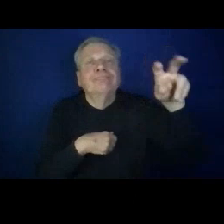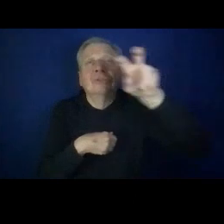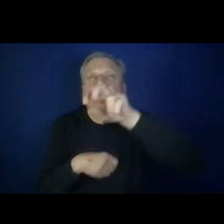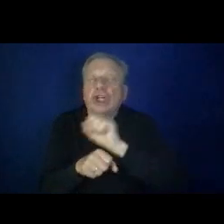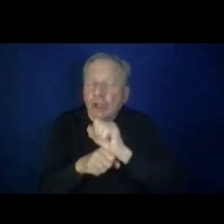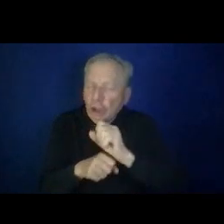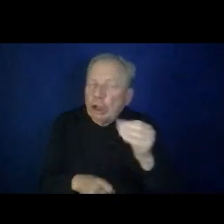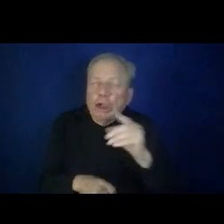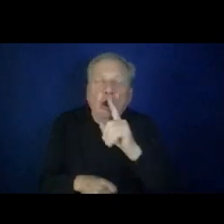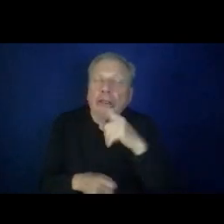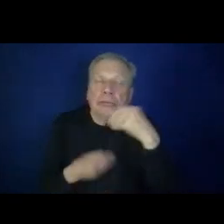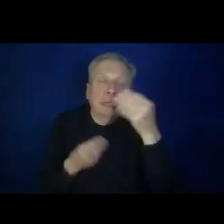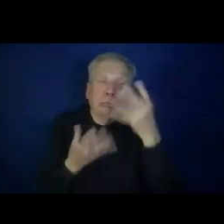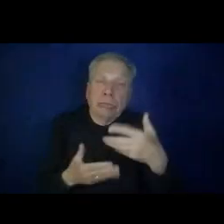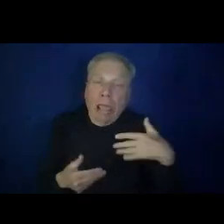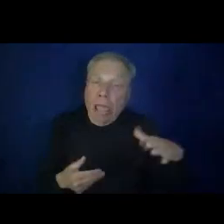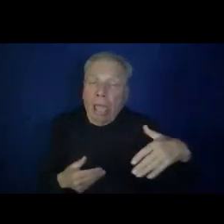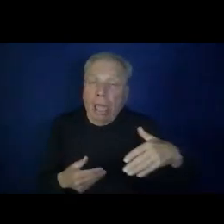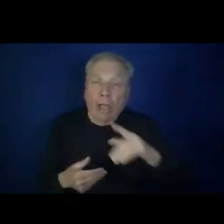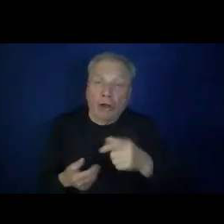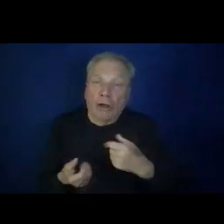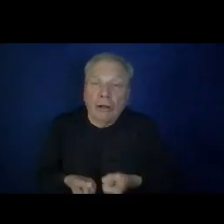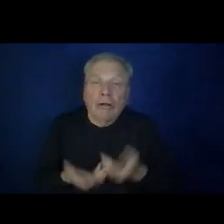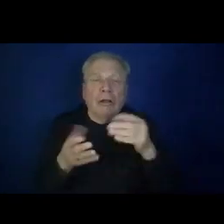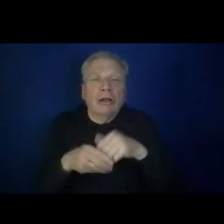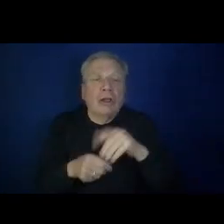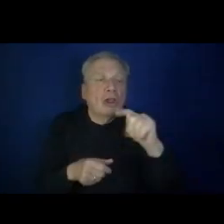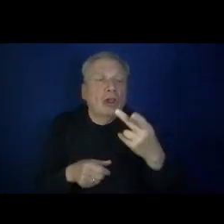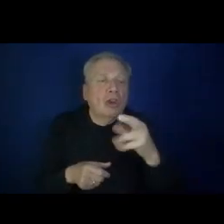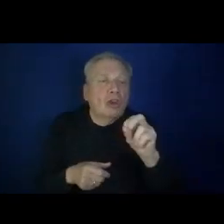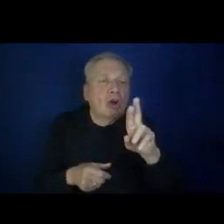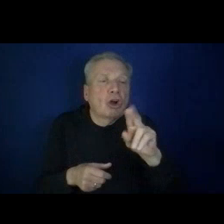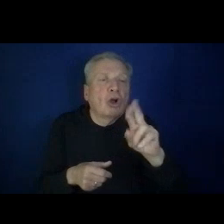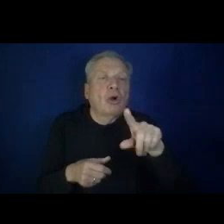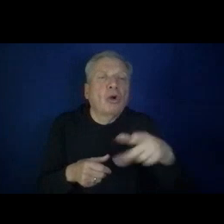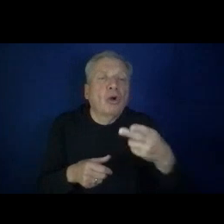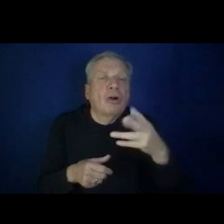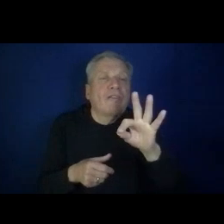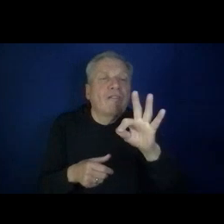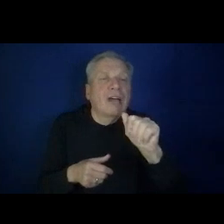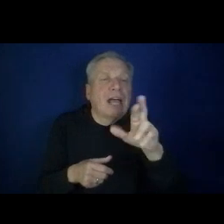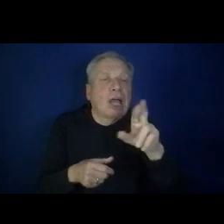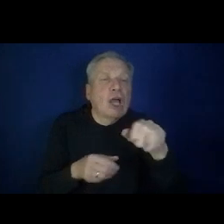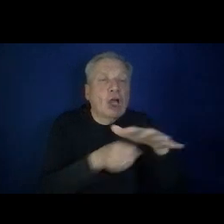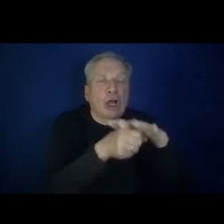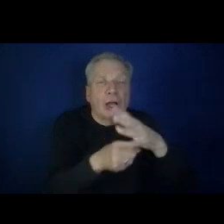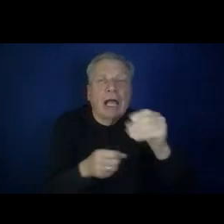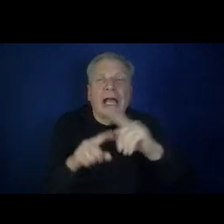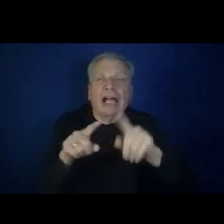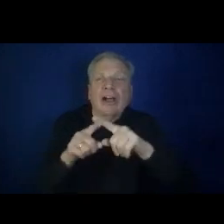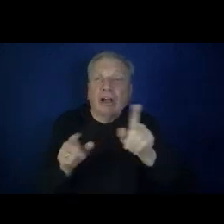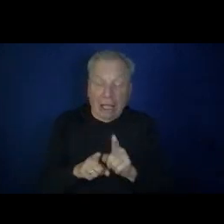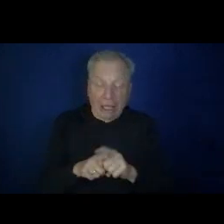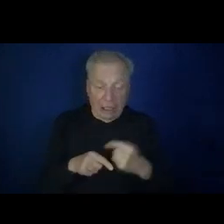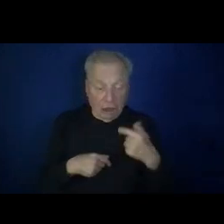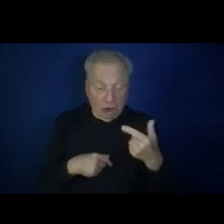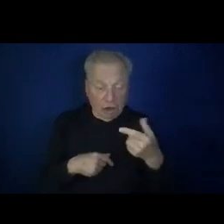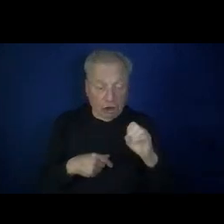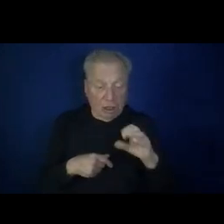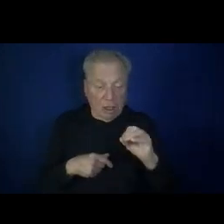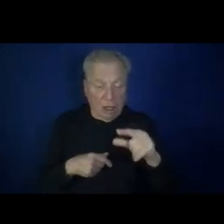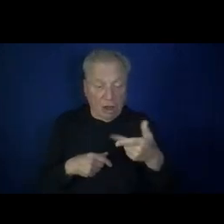haven't spent a lot of time up in the like Thoroughfare and Two Ocean Plateau. And so as a geographer, I